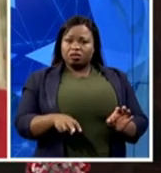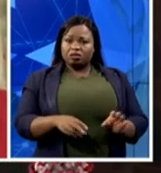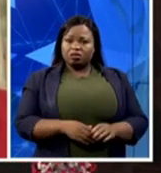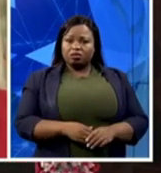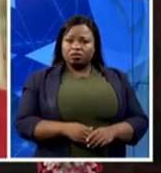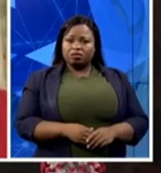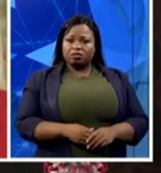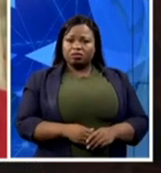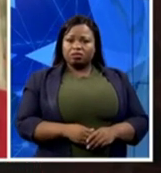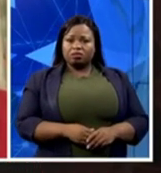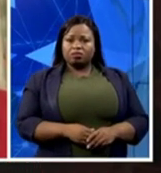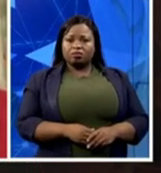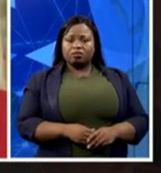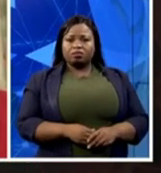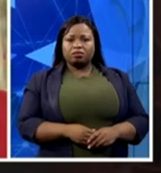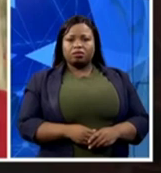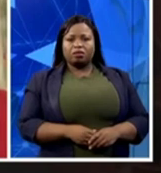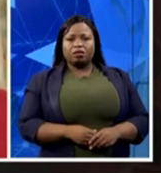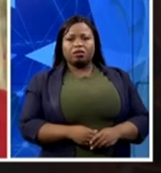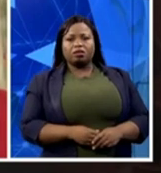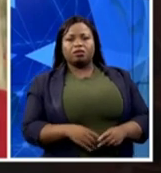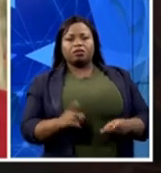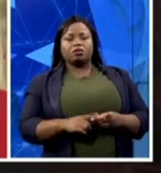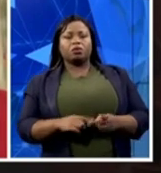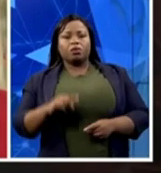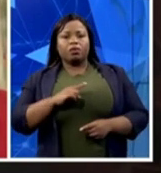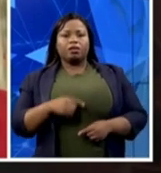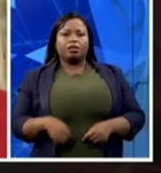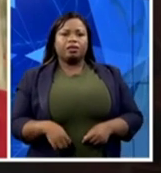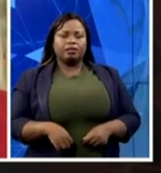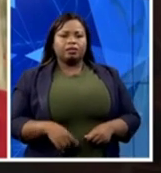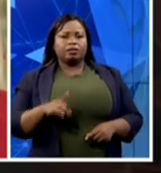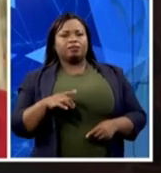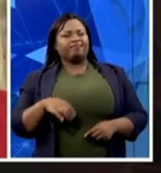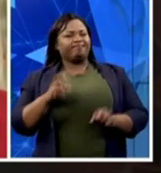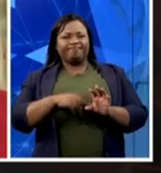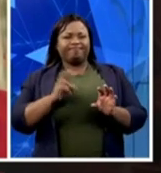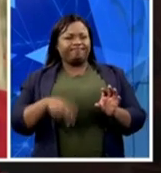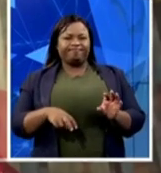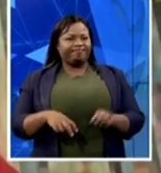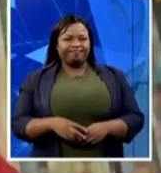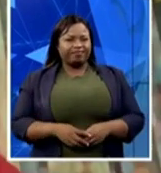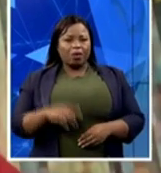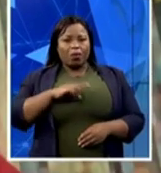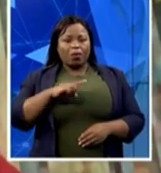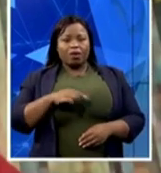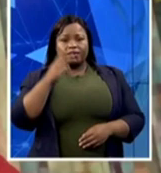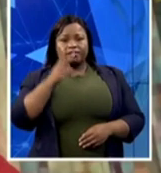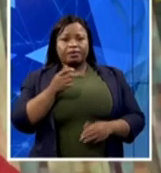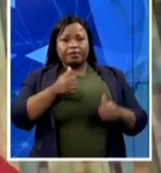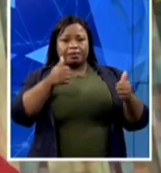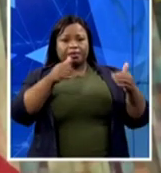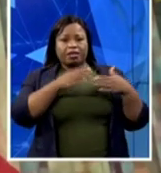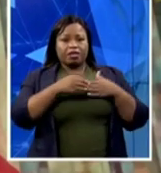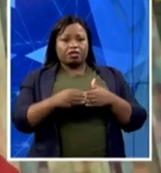There's absolutely no grounds for him to step down. If you look at the leadership provided by the WHO now, compared to